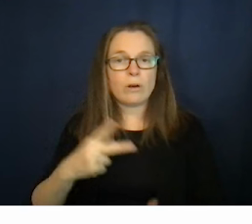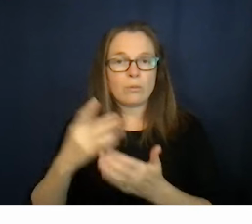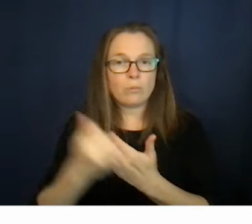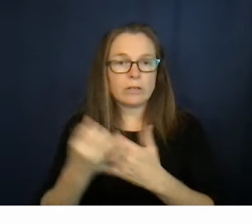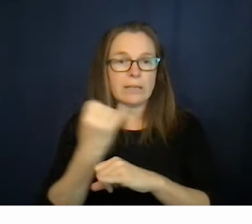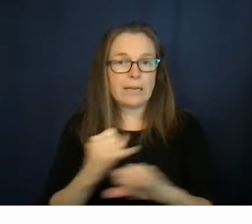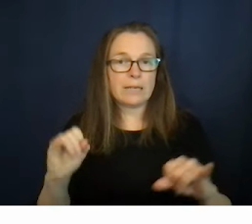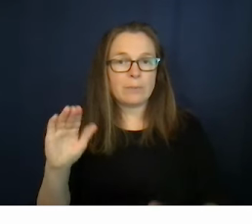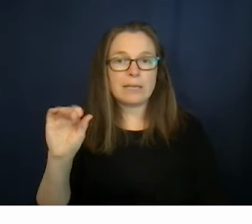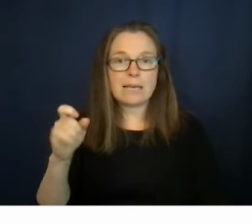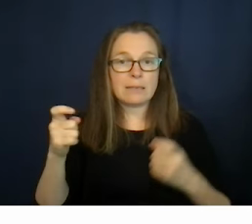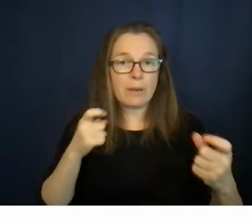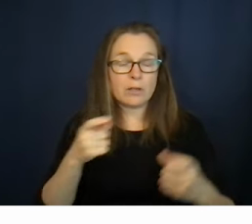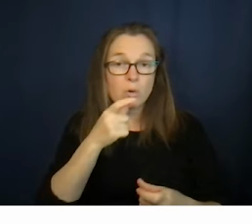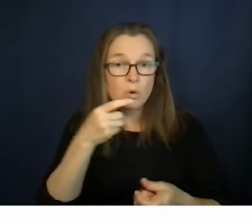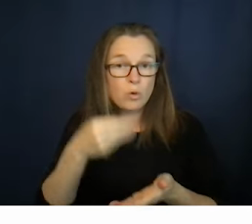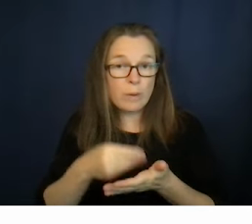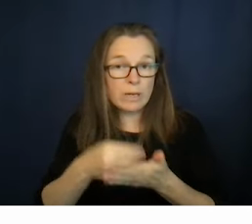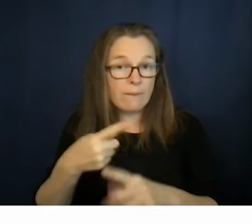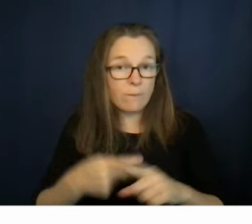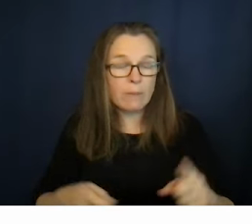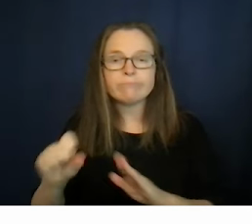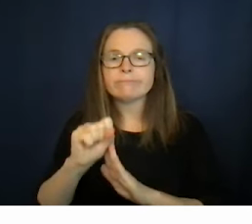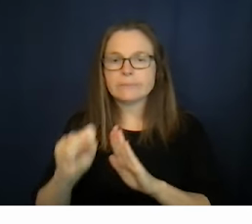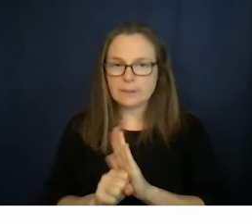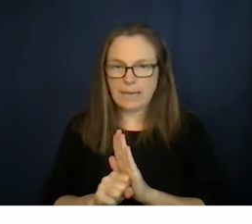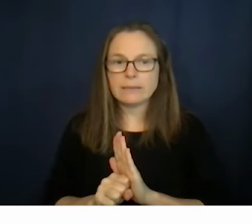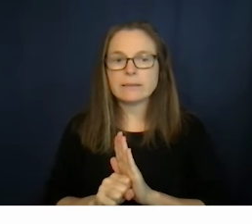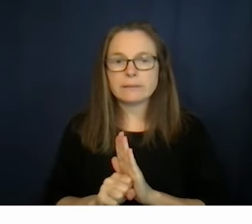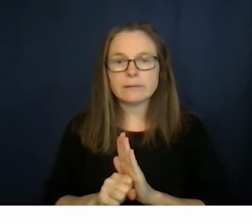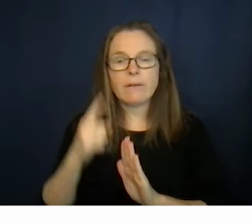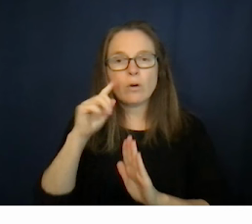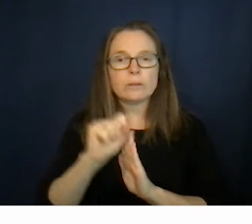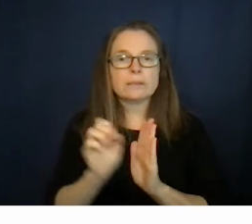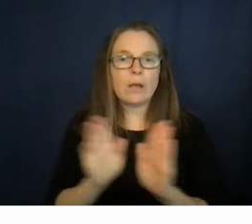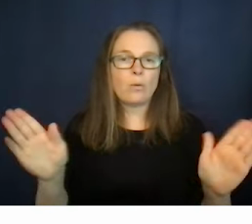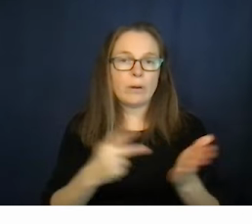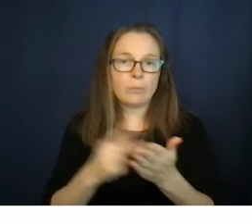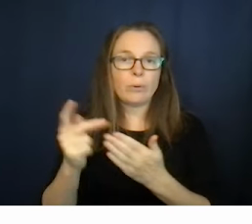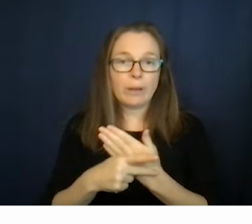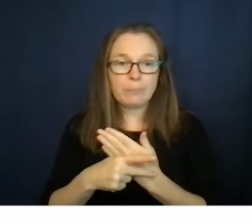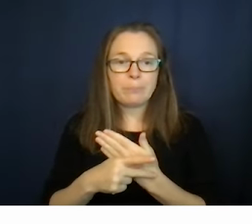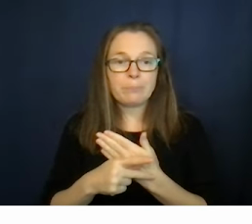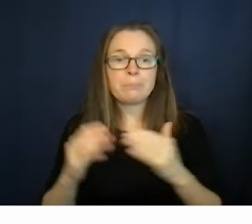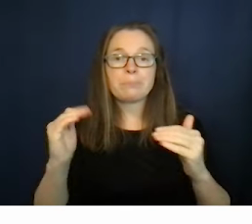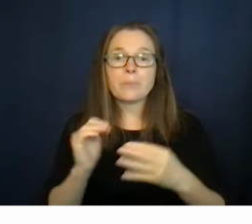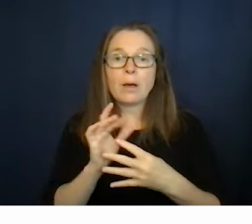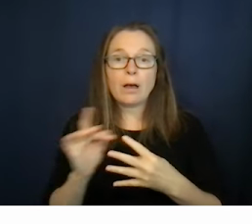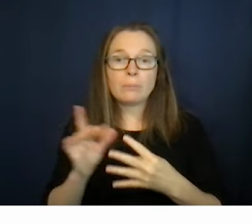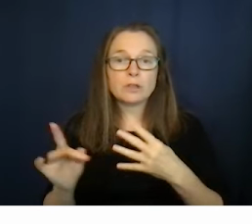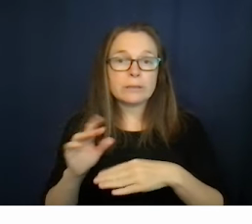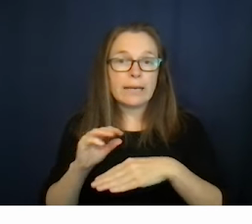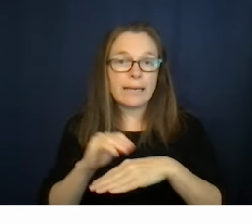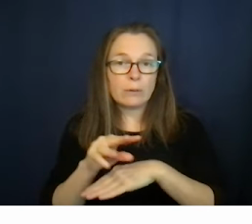case management is funded with state funding for that statewide program. Options